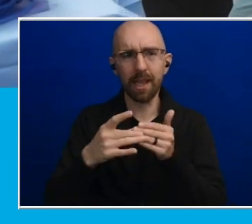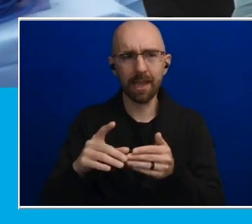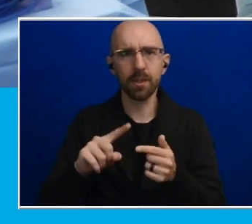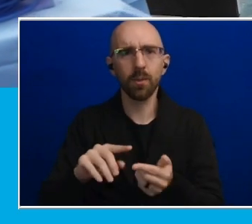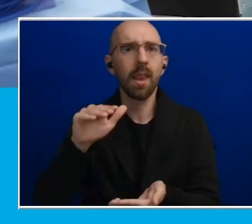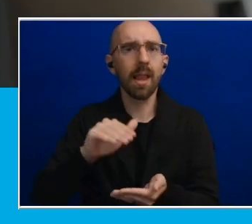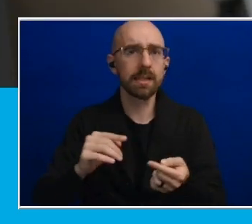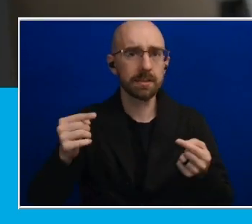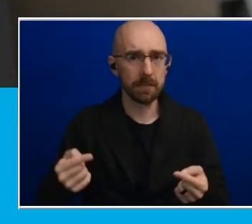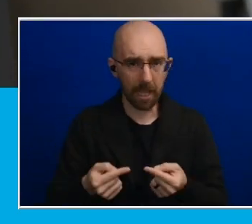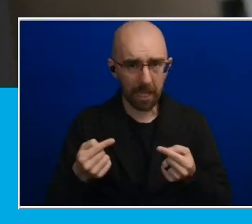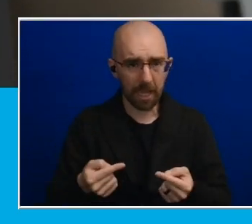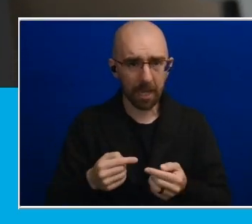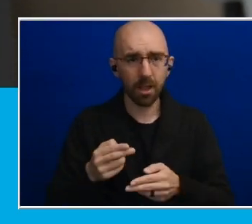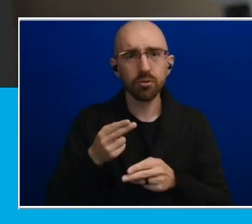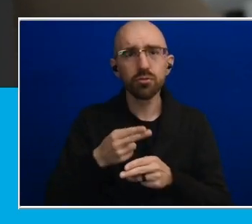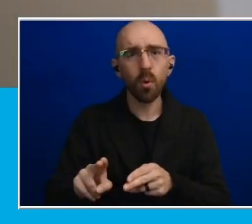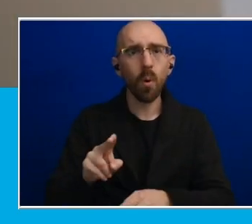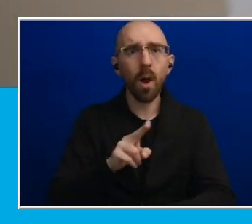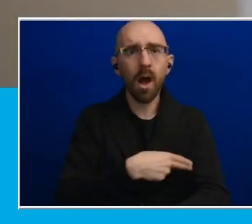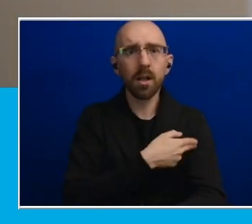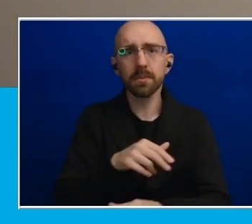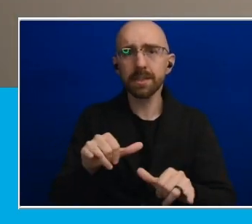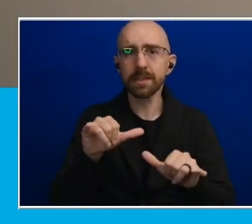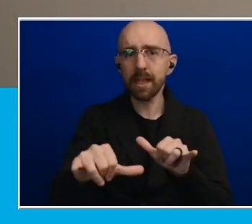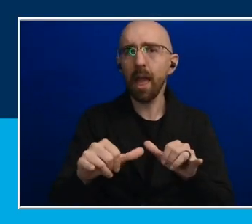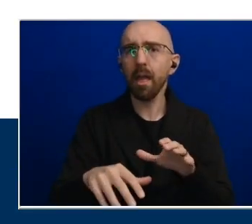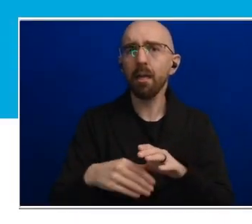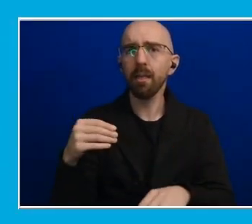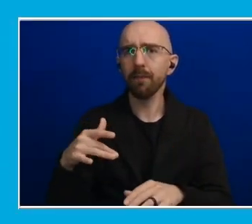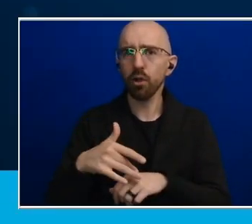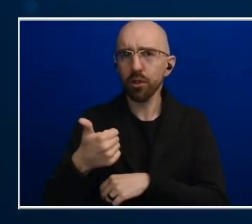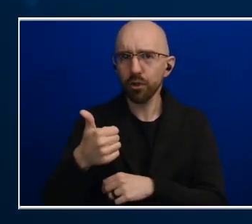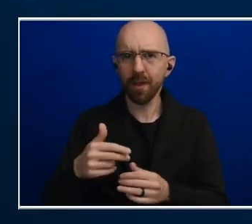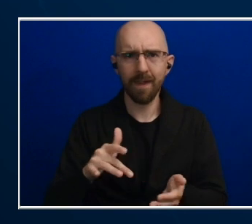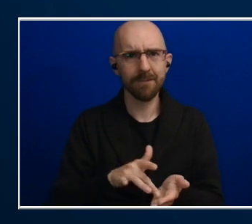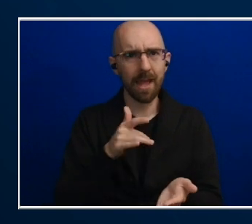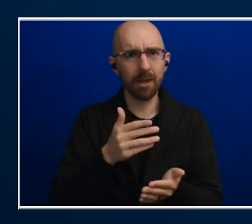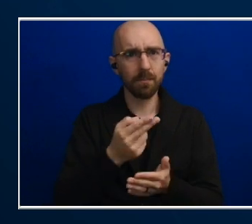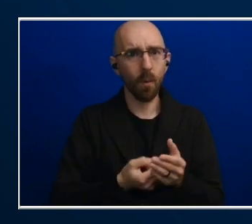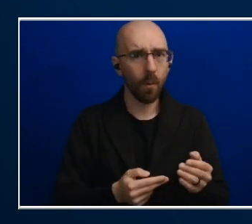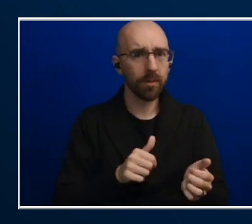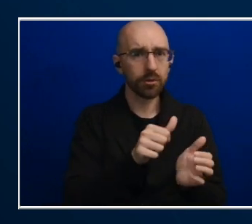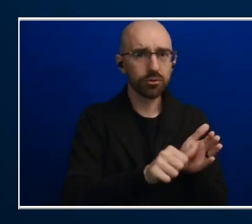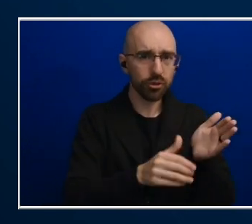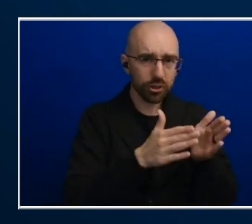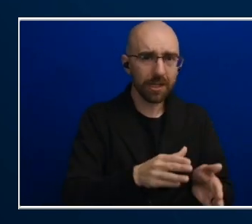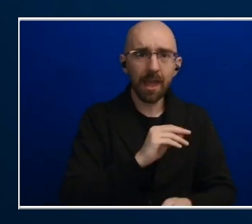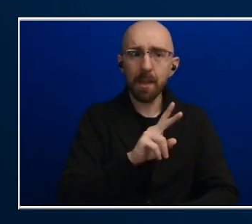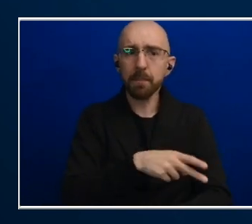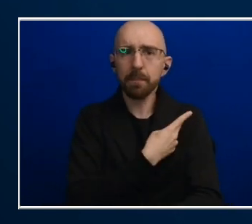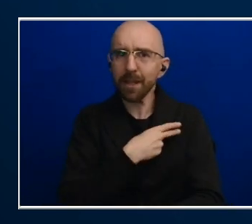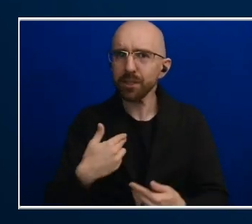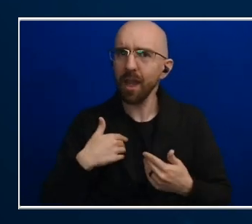and shorter hospital stays. The advantages for both surgeon and patient, Friday at 8.